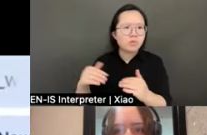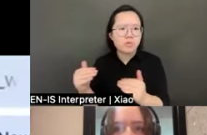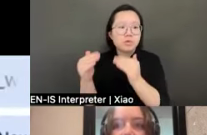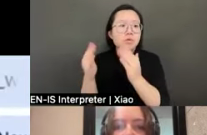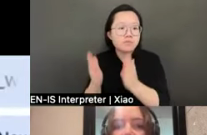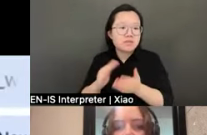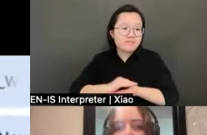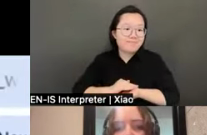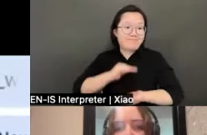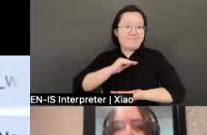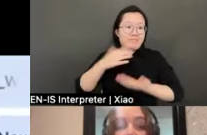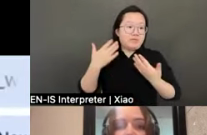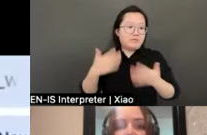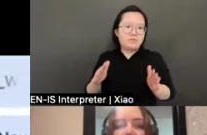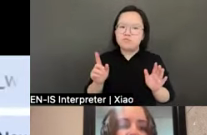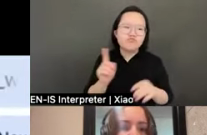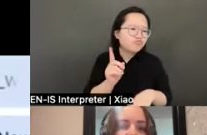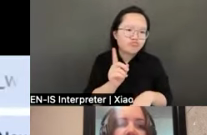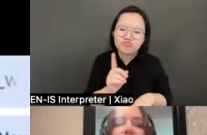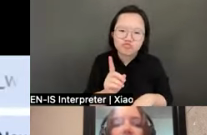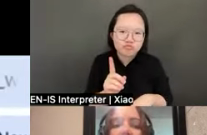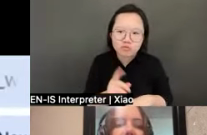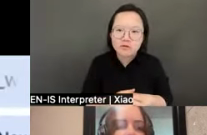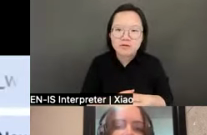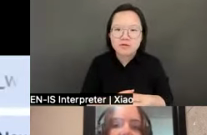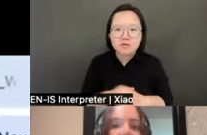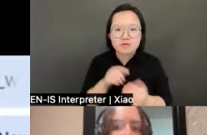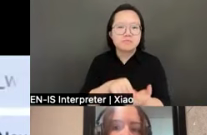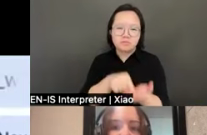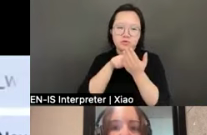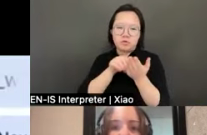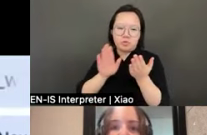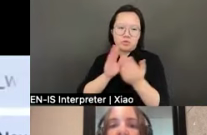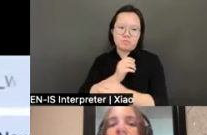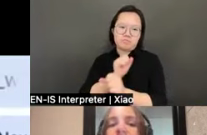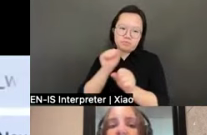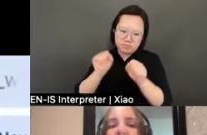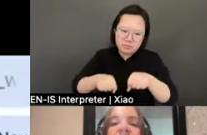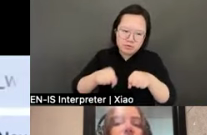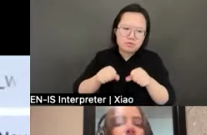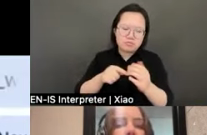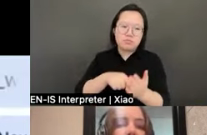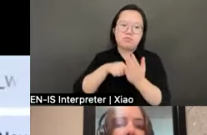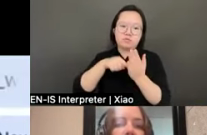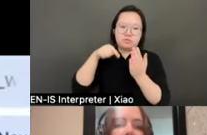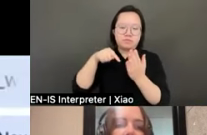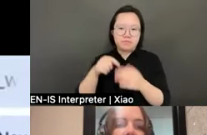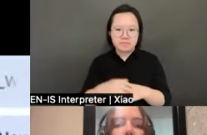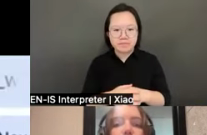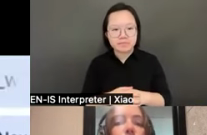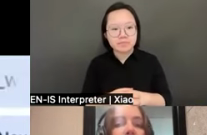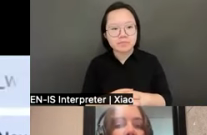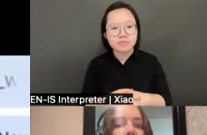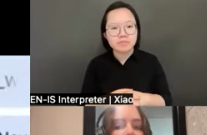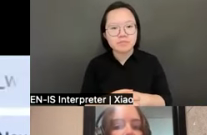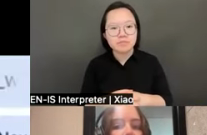have the capacity to carry on this project until the end of the grant period. So this is also something, so you can